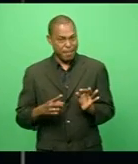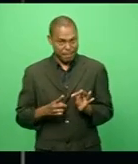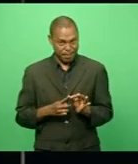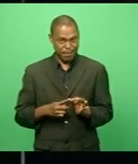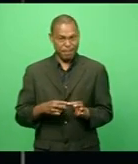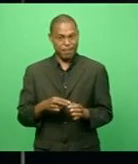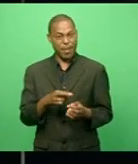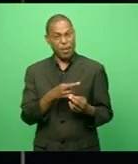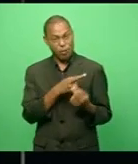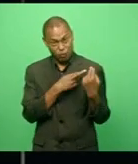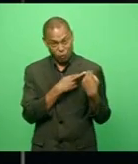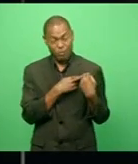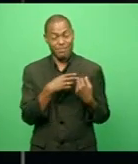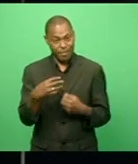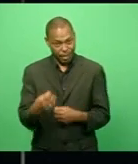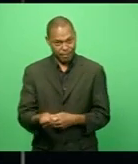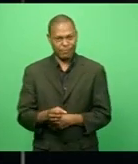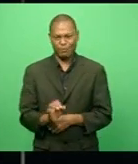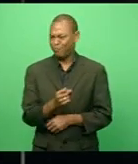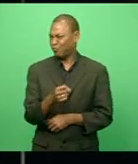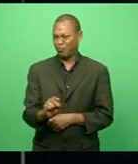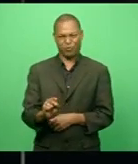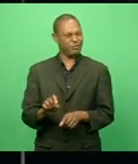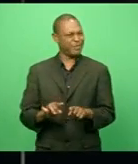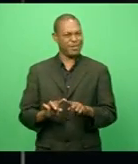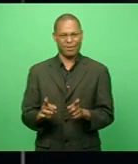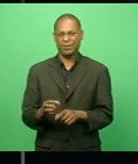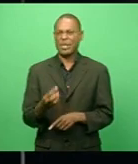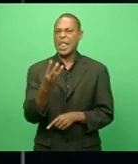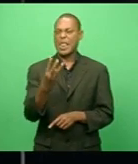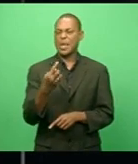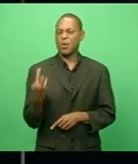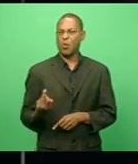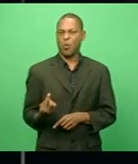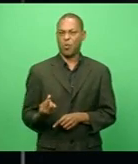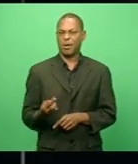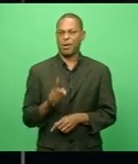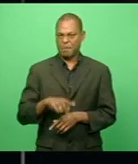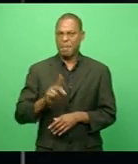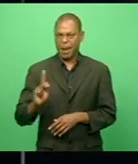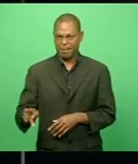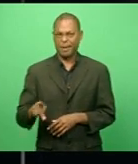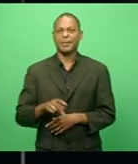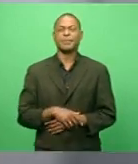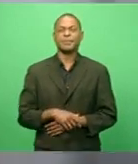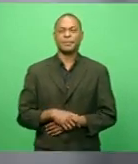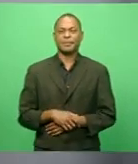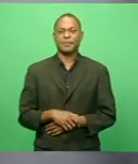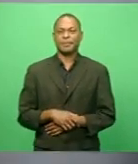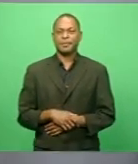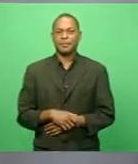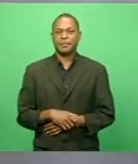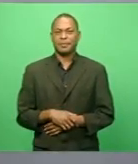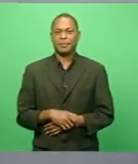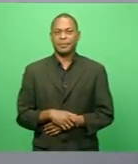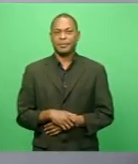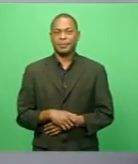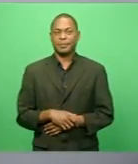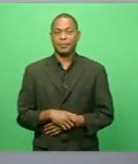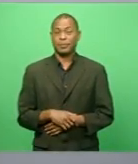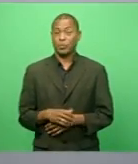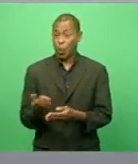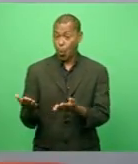their vote will not make any difference with only 3 NFP members in Parliament. Josiah Nanunga reports. Welcoming